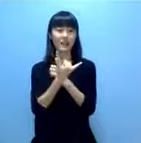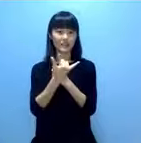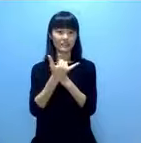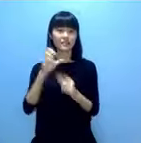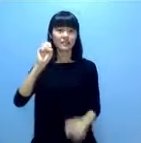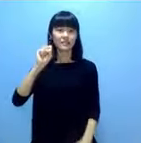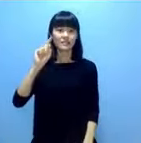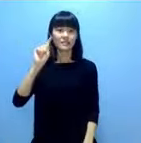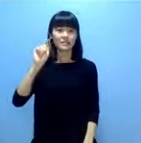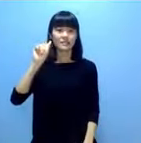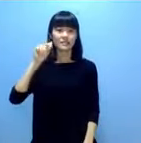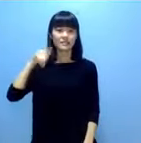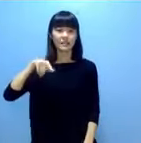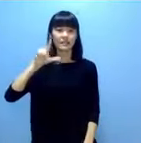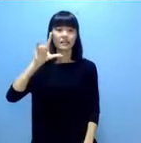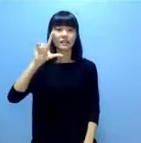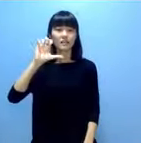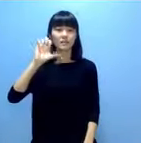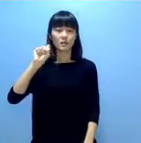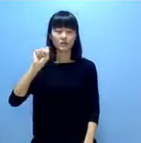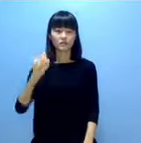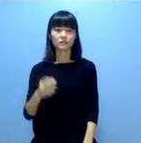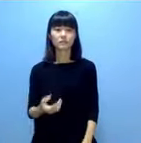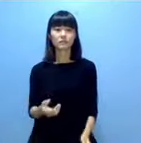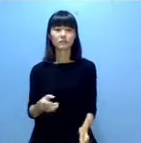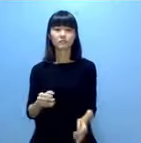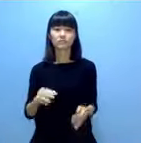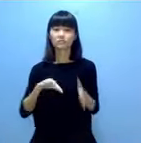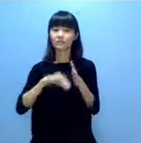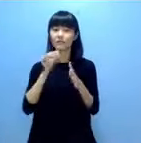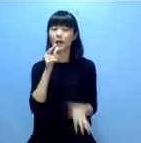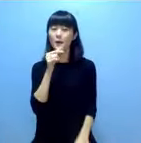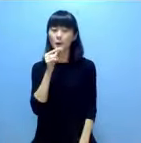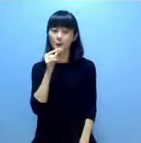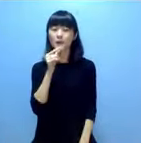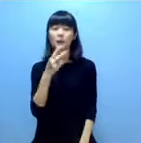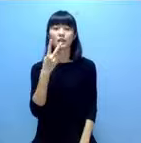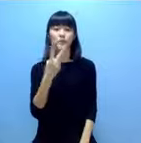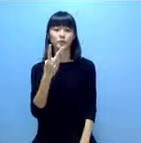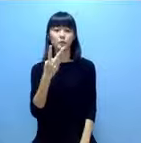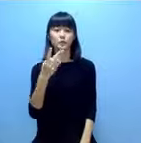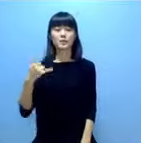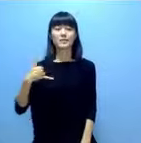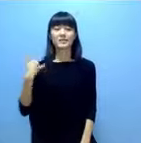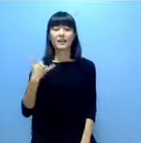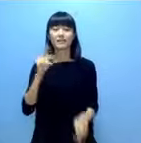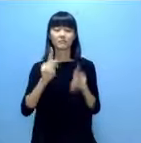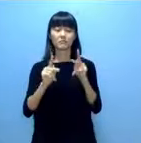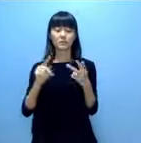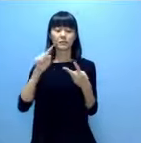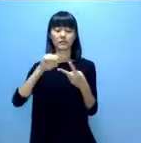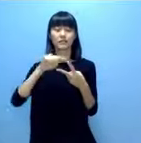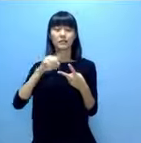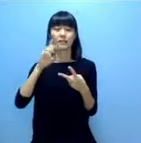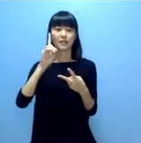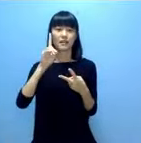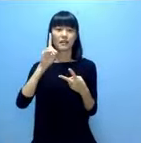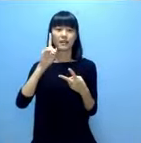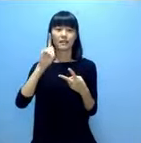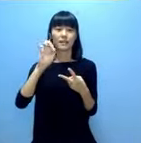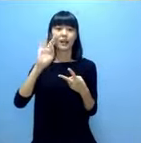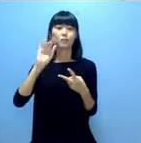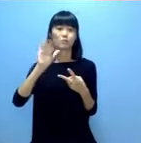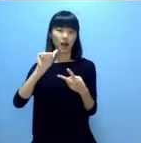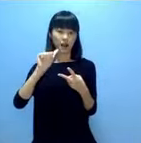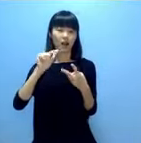Staples. They are run by two very young, dynamic entrepreneurs, Deborah and Ryan. I've known them for years, and they are part